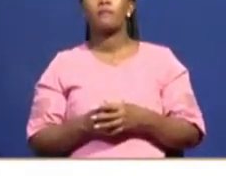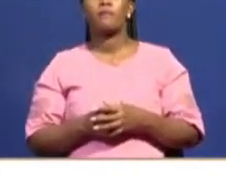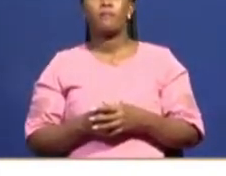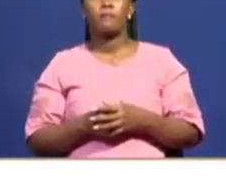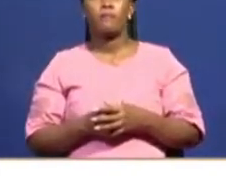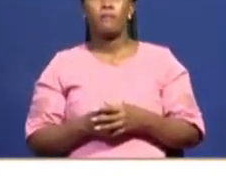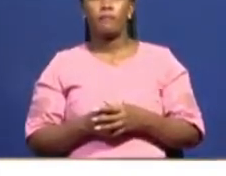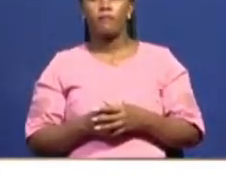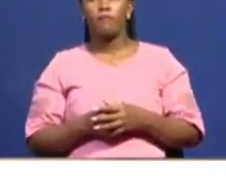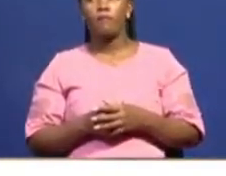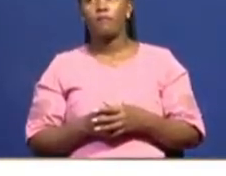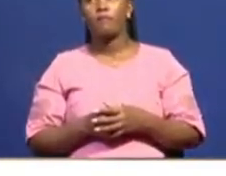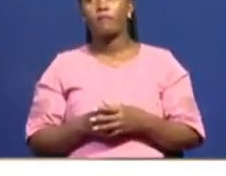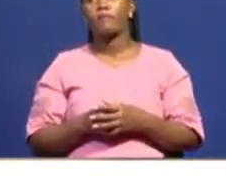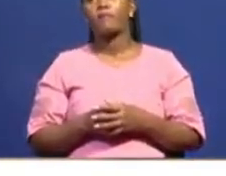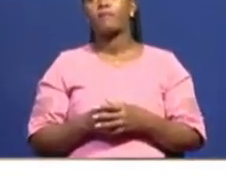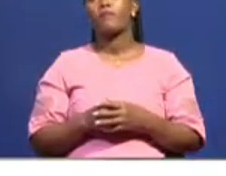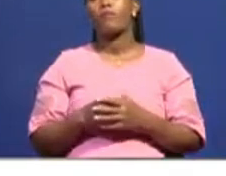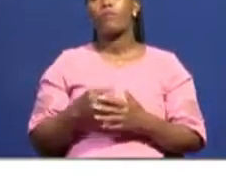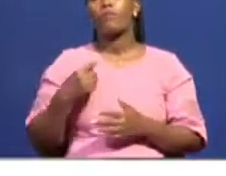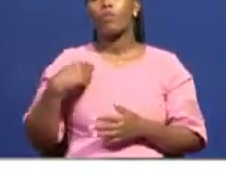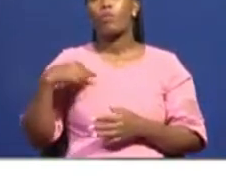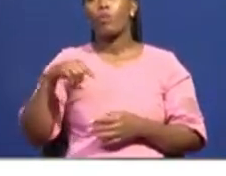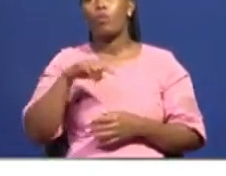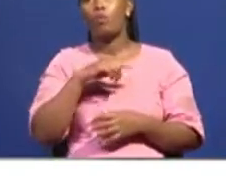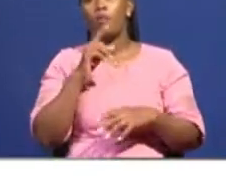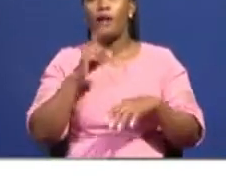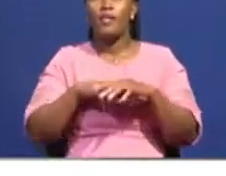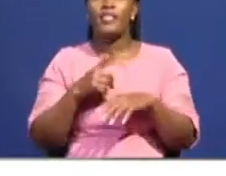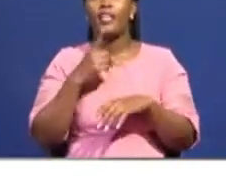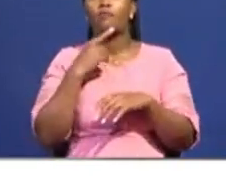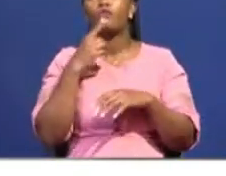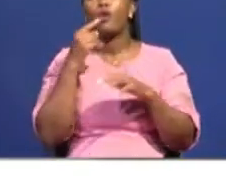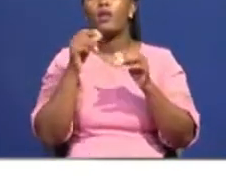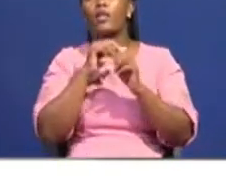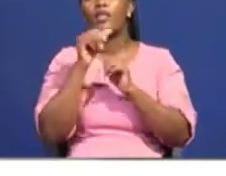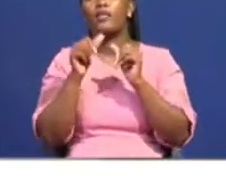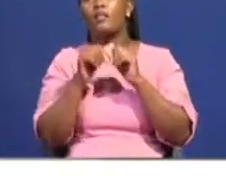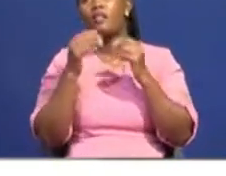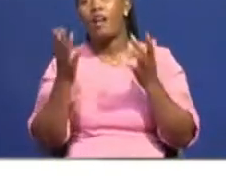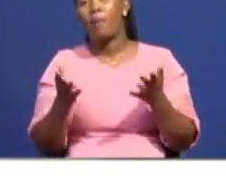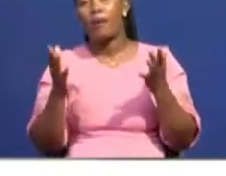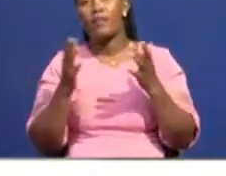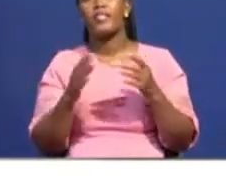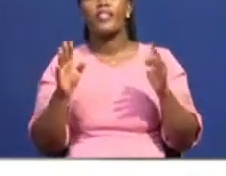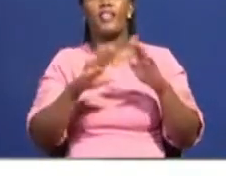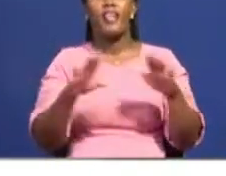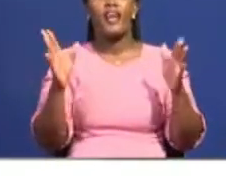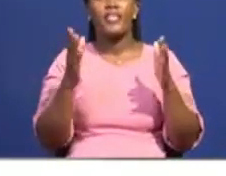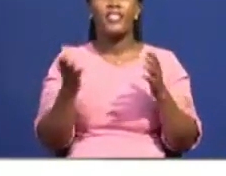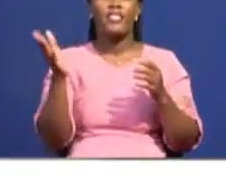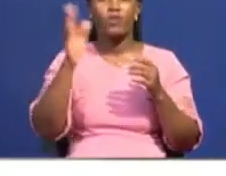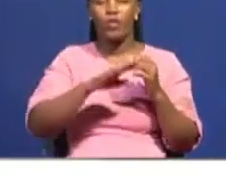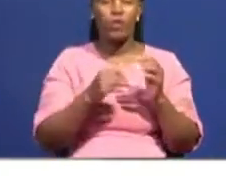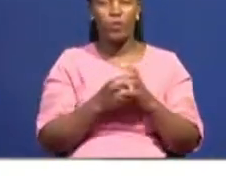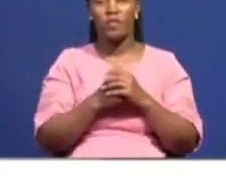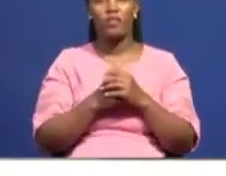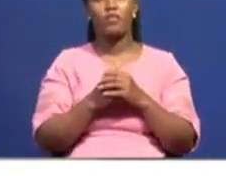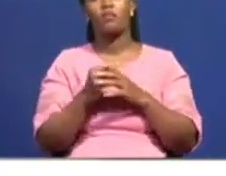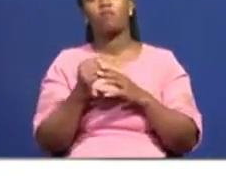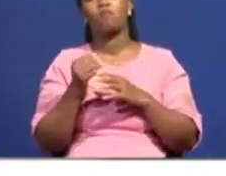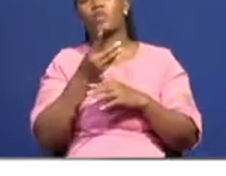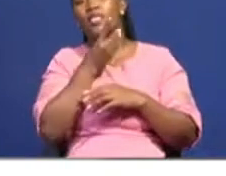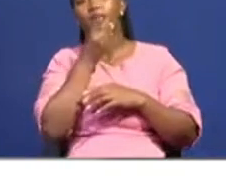with you. I would wish to say that we need to, as we talk about decarbonization, land restoration, drought mitigation,